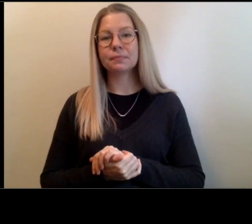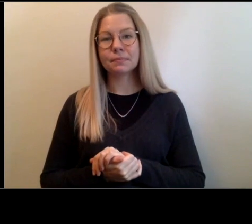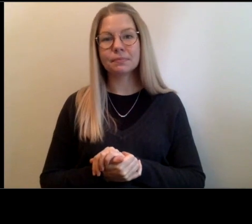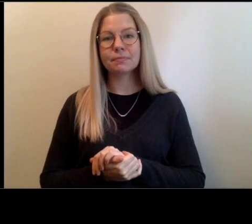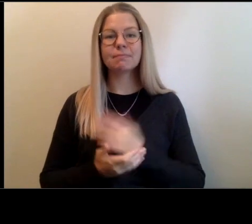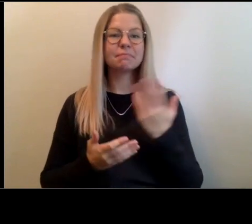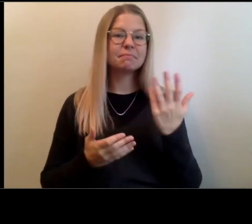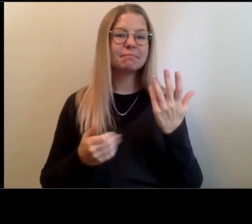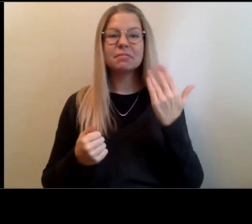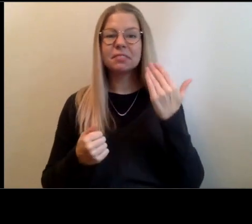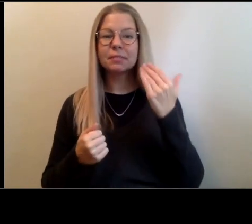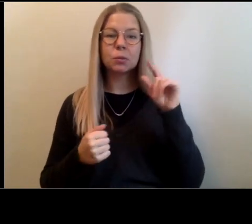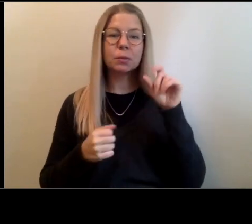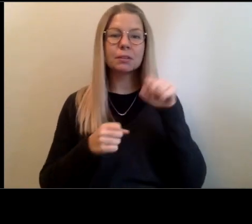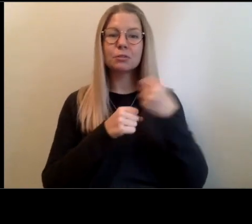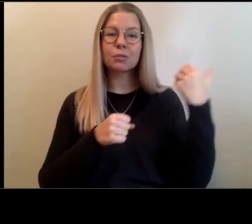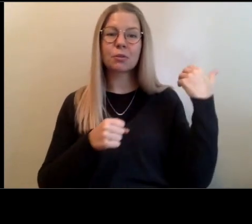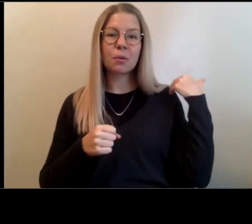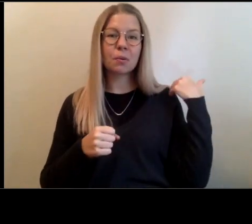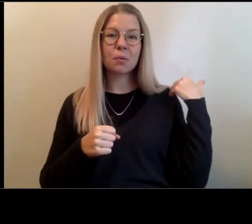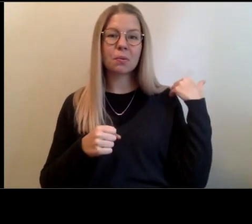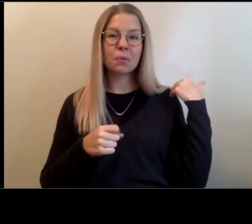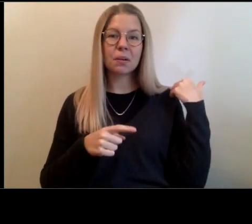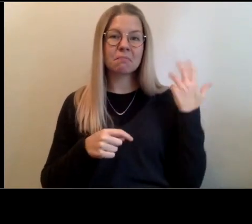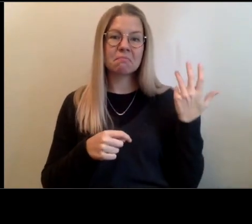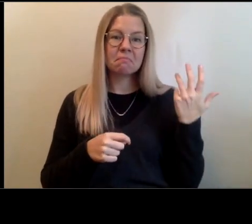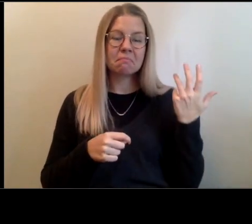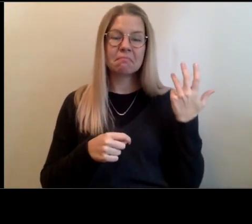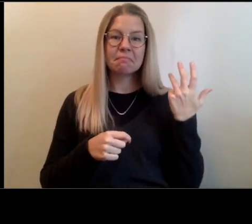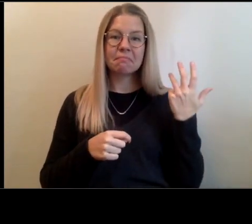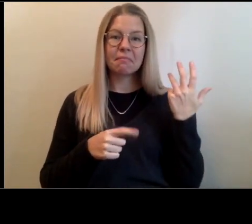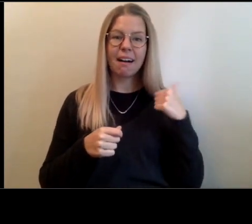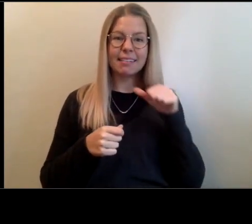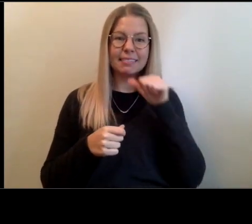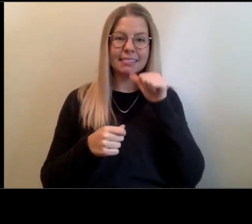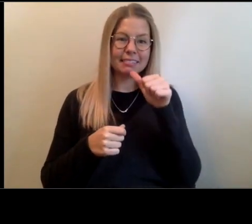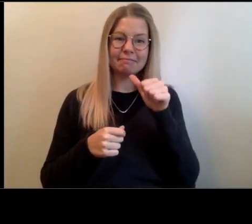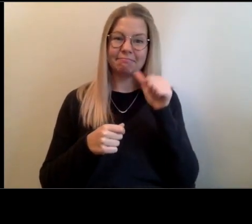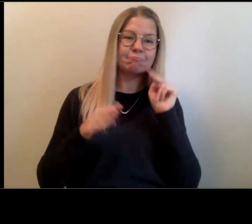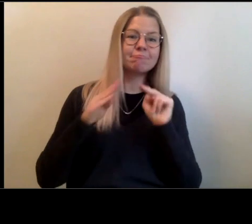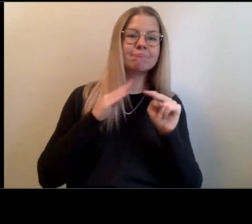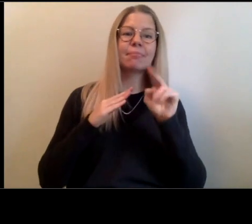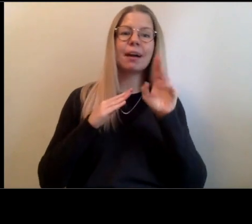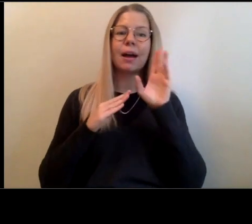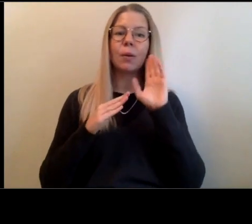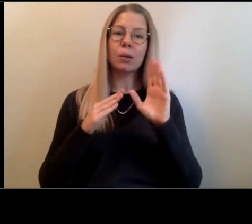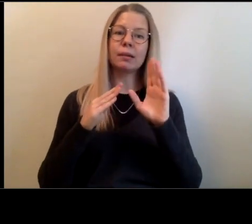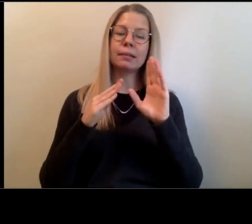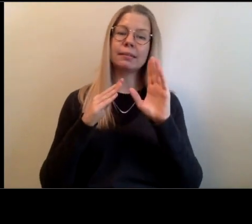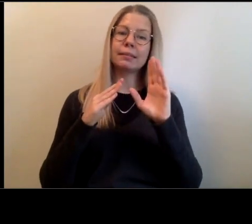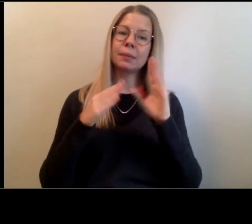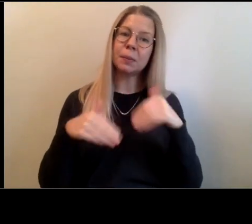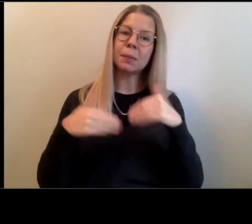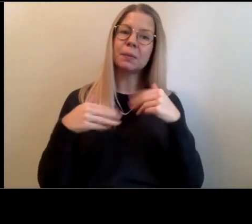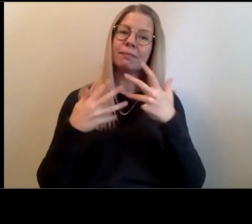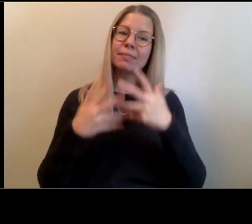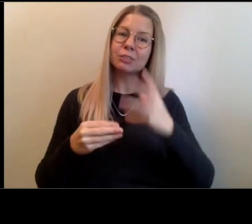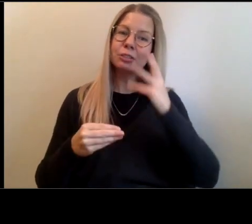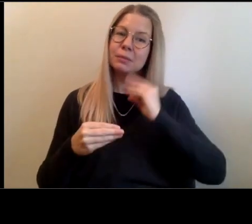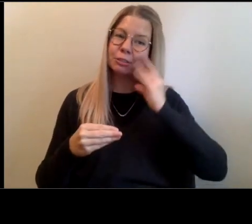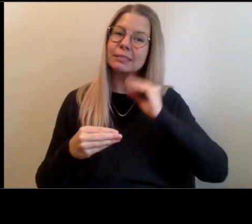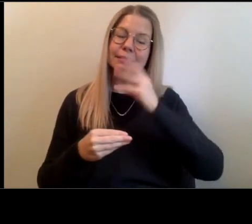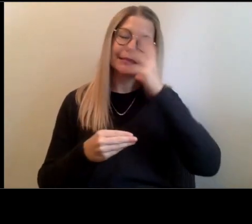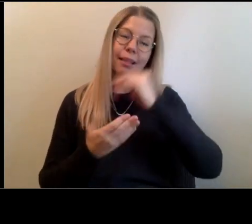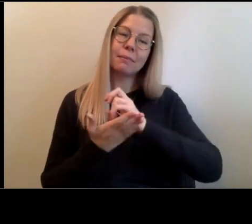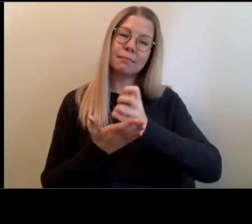20 years ago that I'd even be talking about sleep difficulties. And I am well aware now of what it looks like at 4 in the morning, not